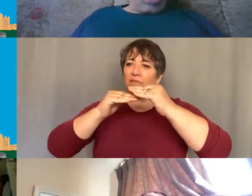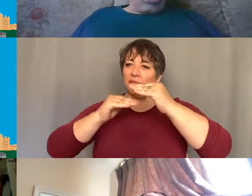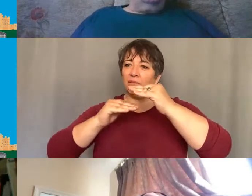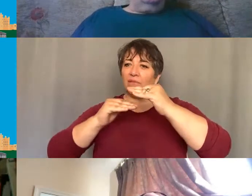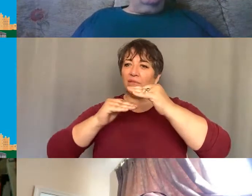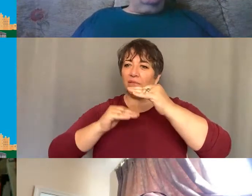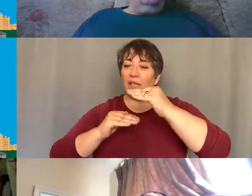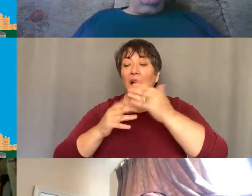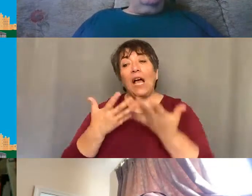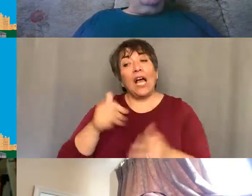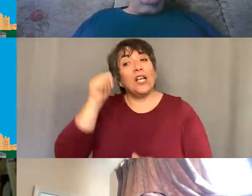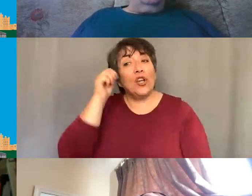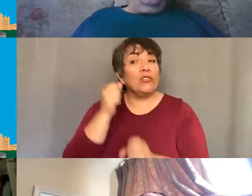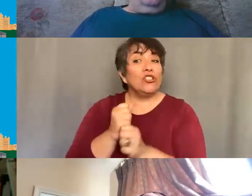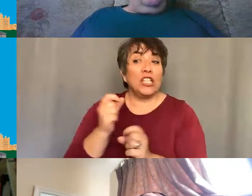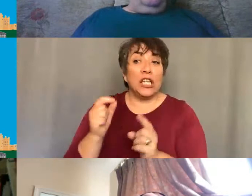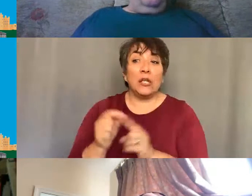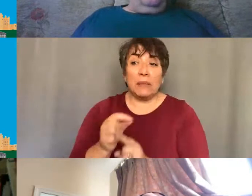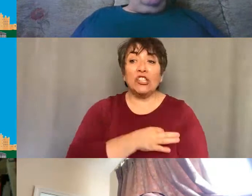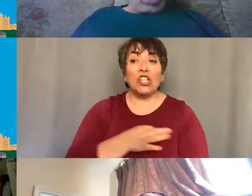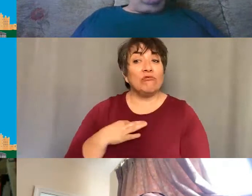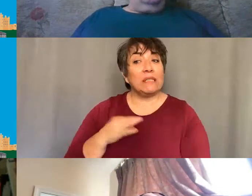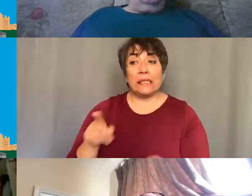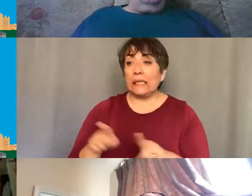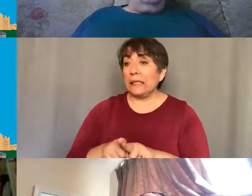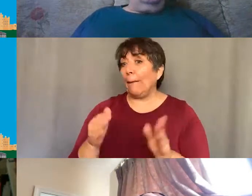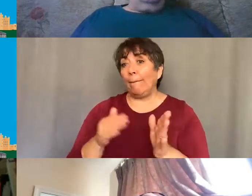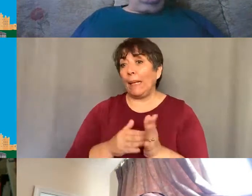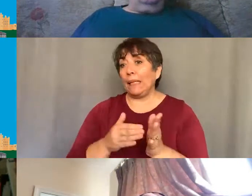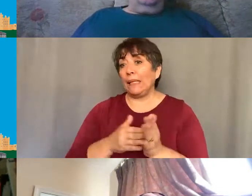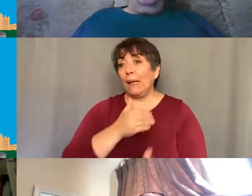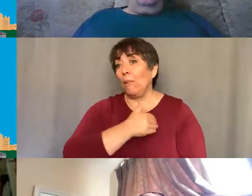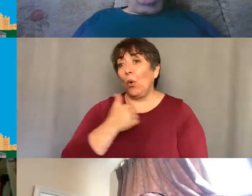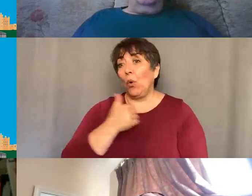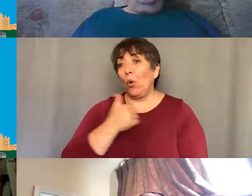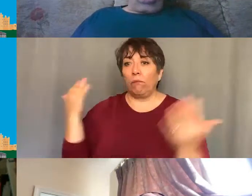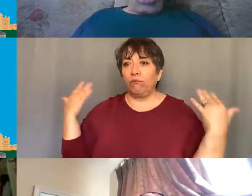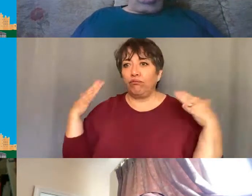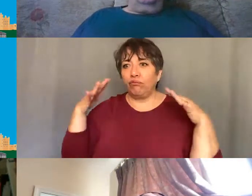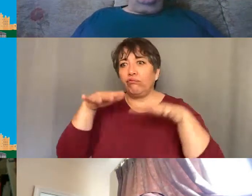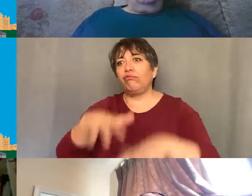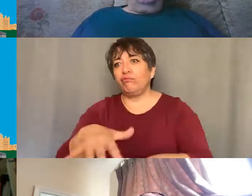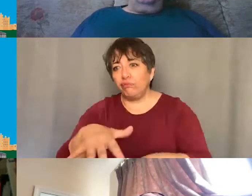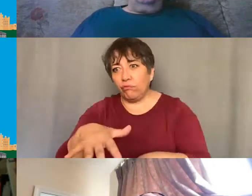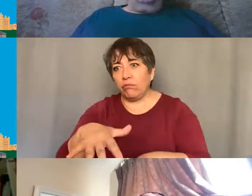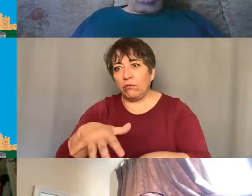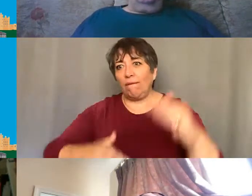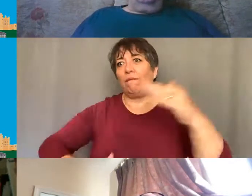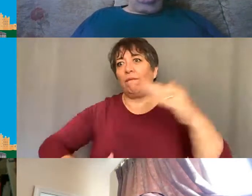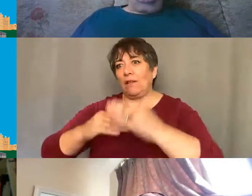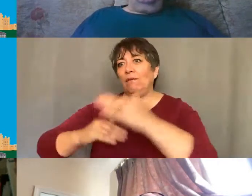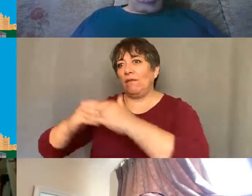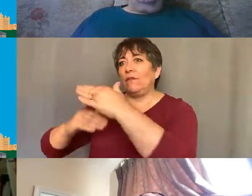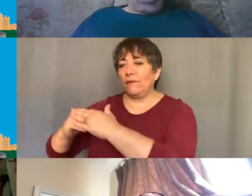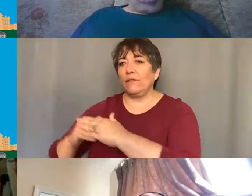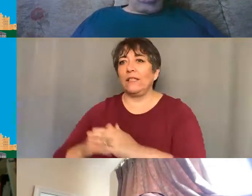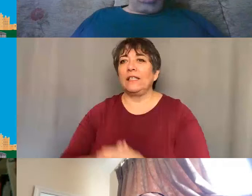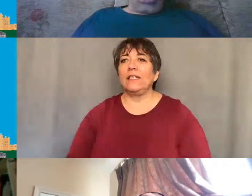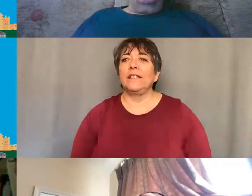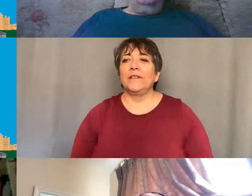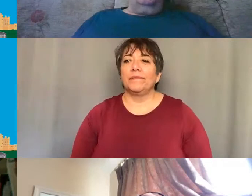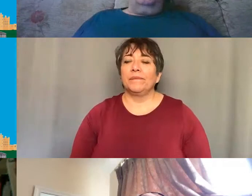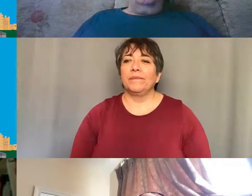GP surgeries across our region and probably across the country. So to have all that resource there at any one time